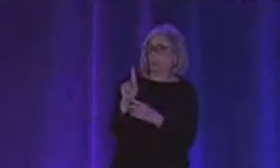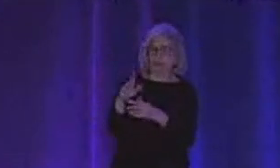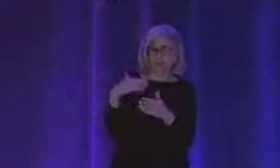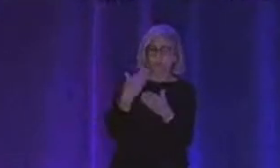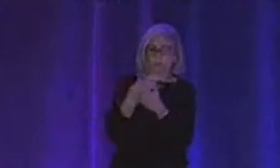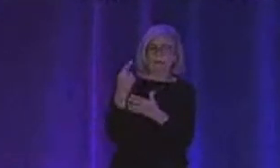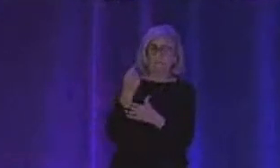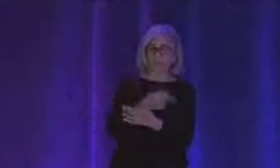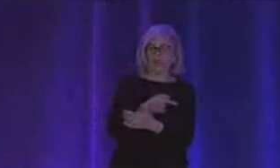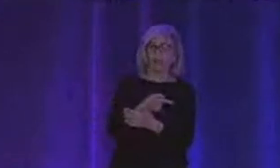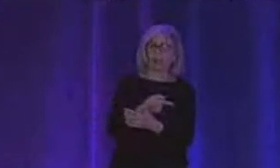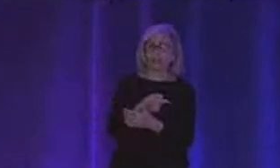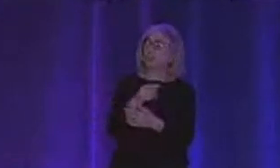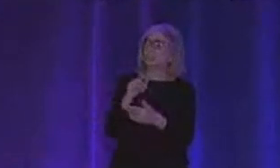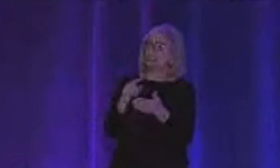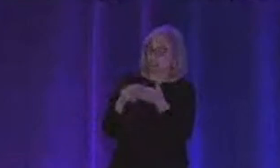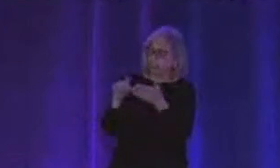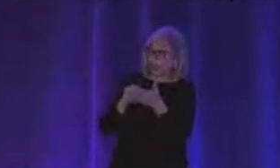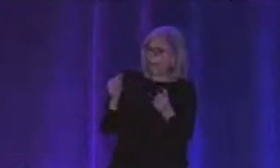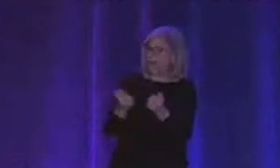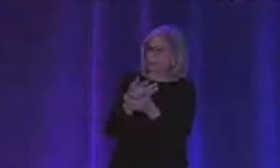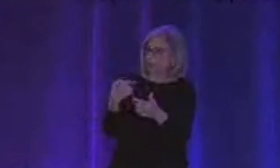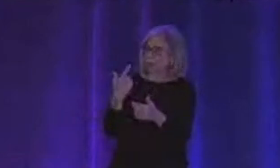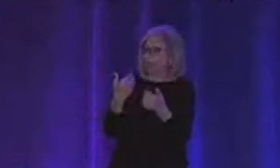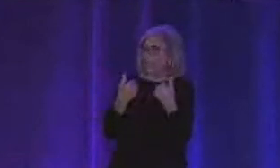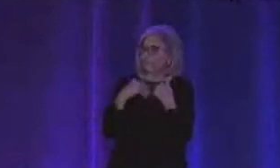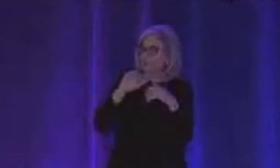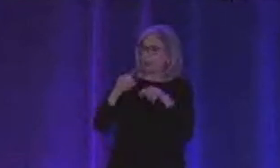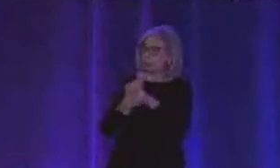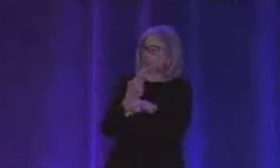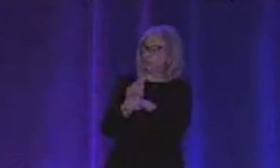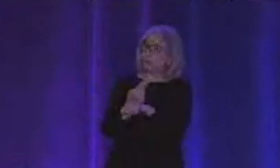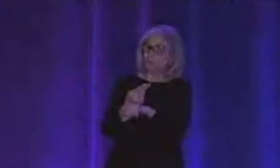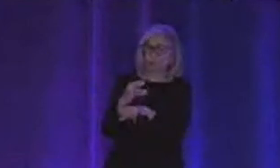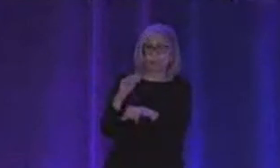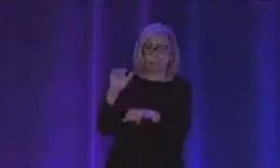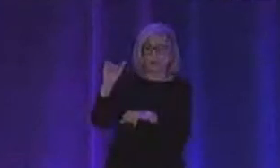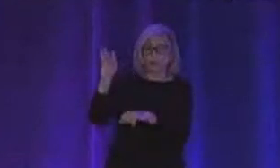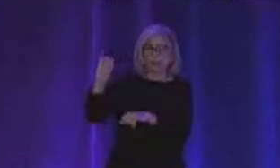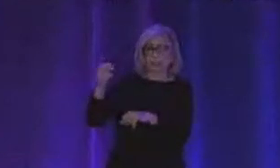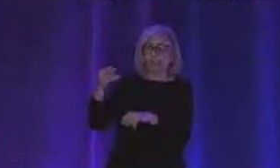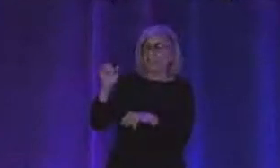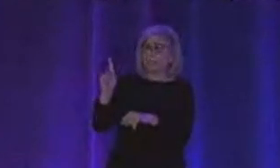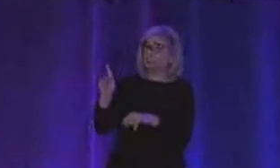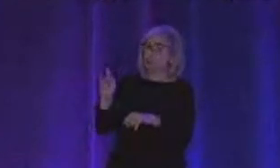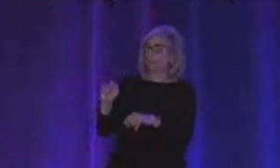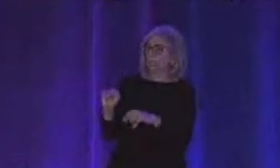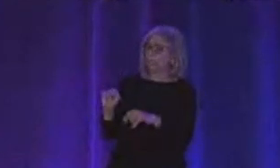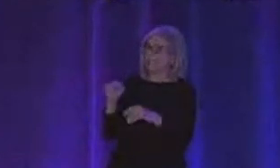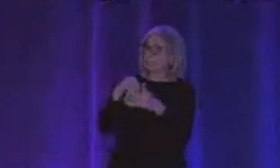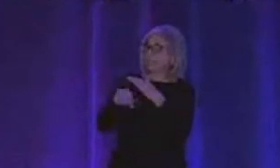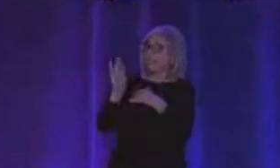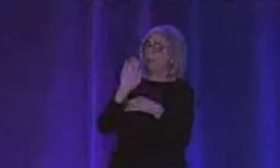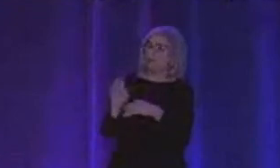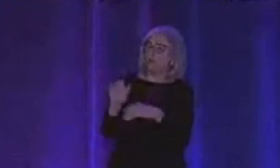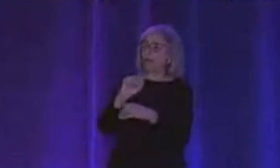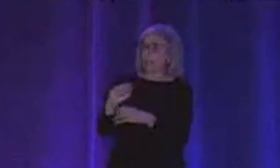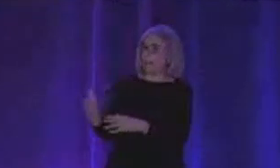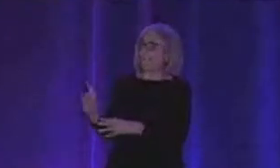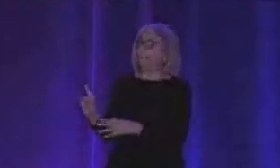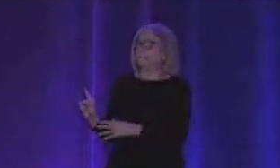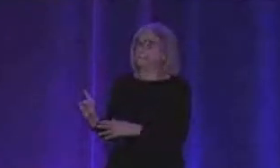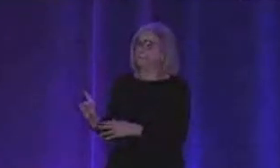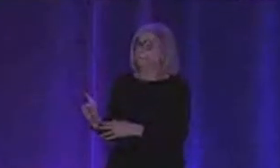there and just check out all the things that we have and how you can implement authentication, authorization inside of your